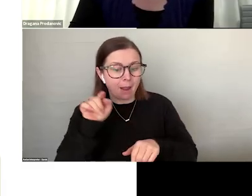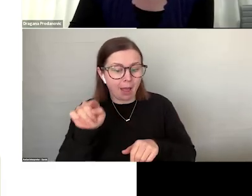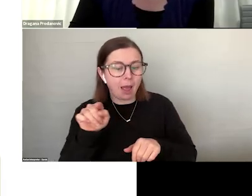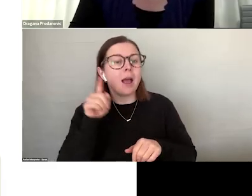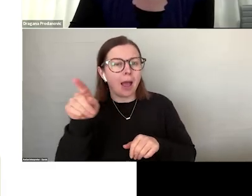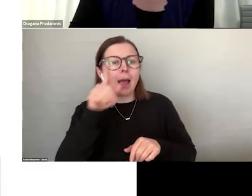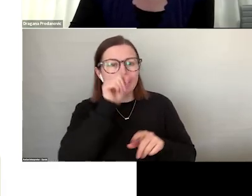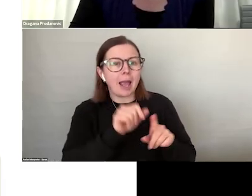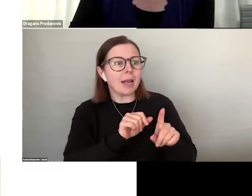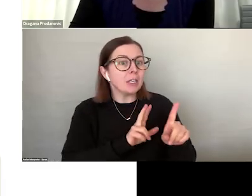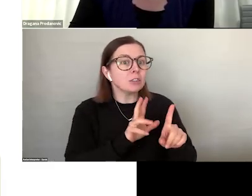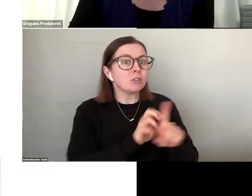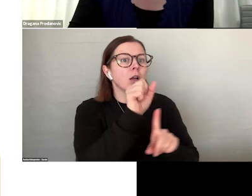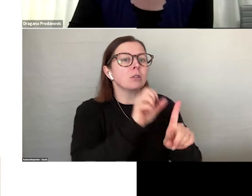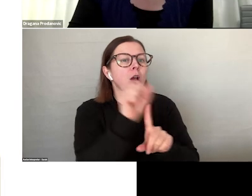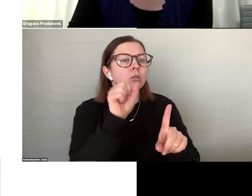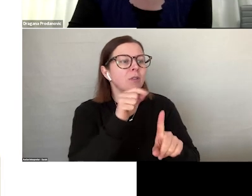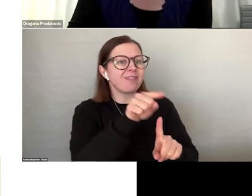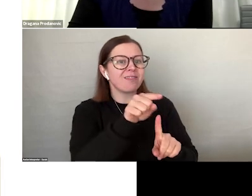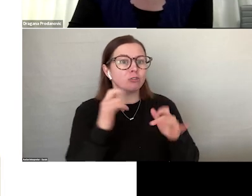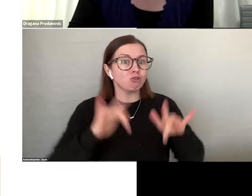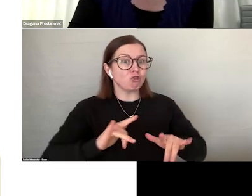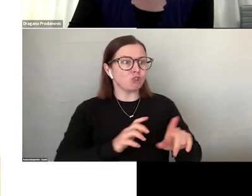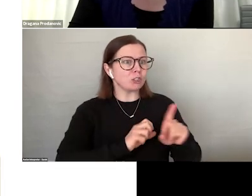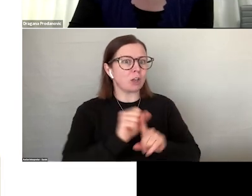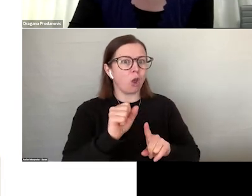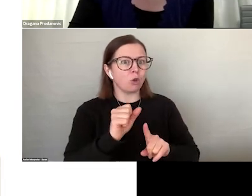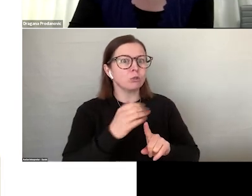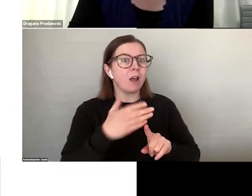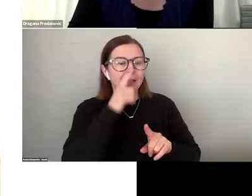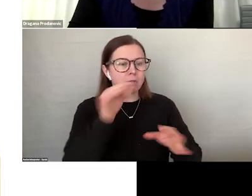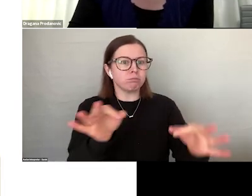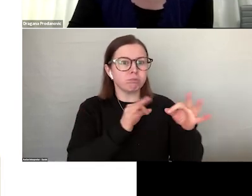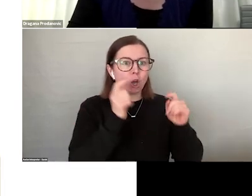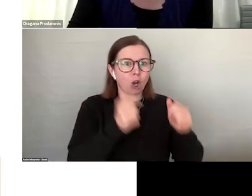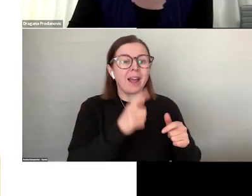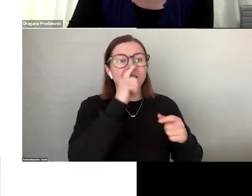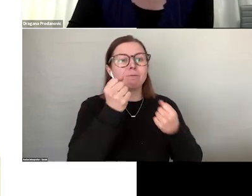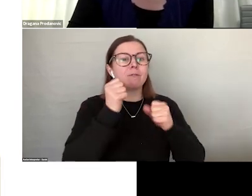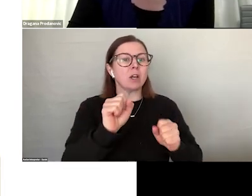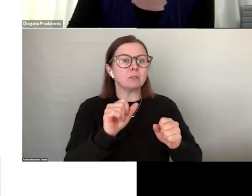previously undiagnosed conditions earlier and also to reduce any avoidable deaths.